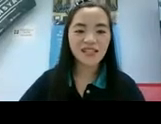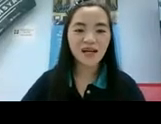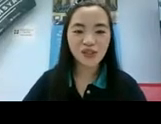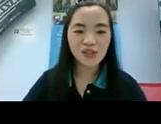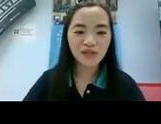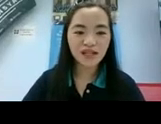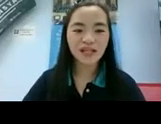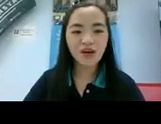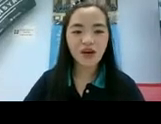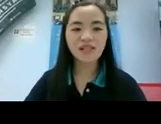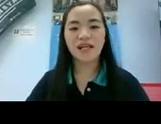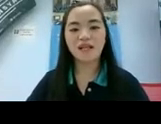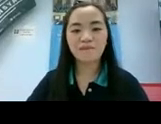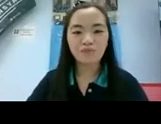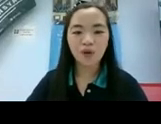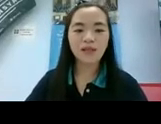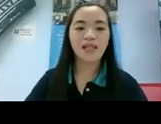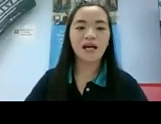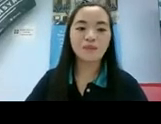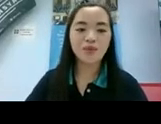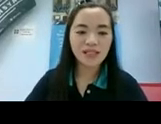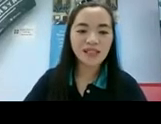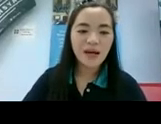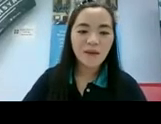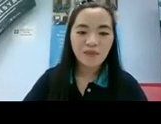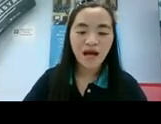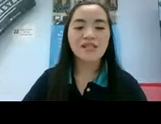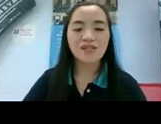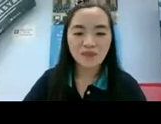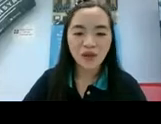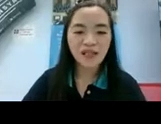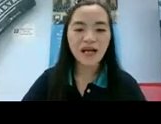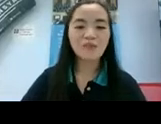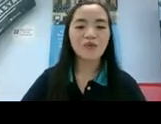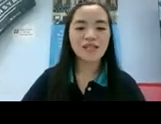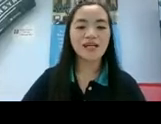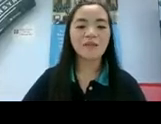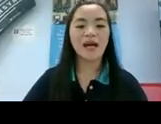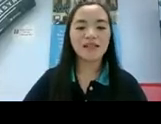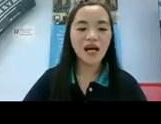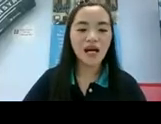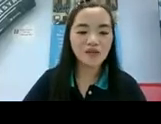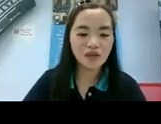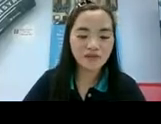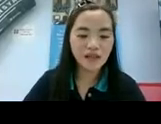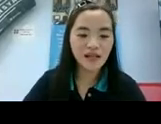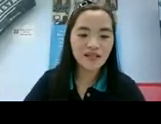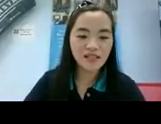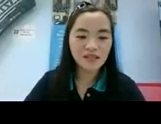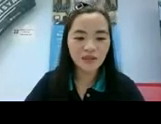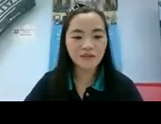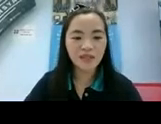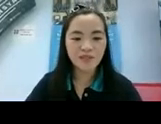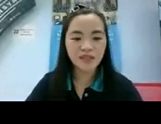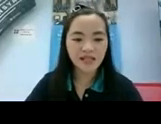the Starbucks offline online mobile app quiz. Mobile app, quiz app, and how to avail. And